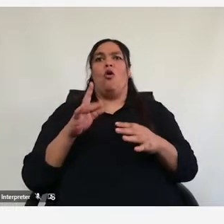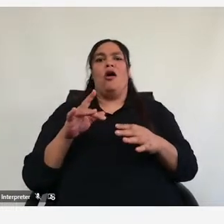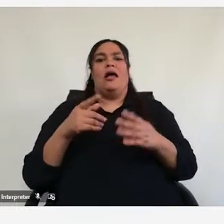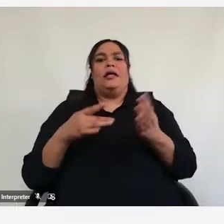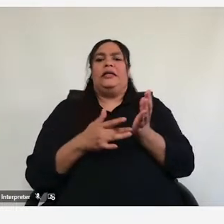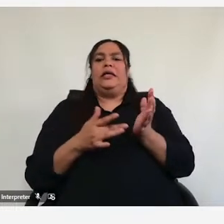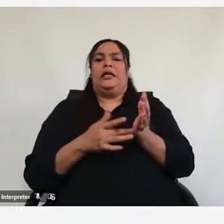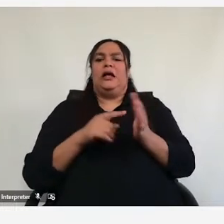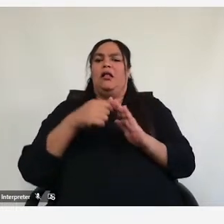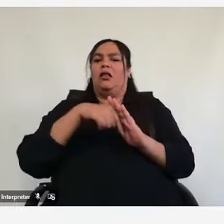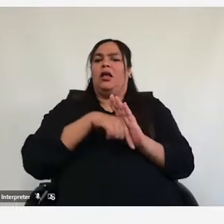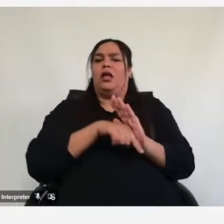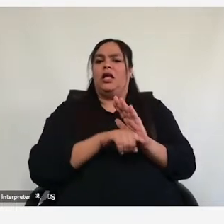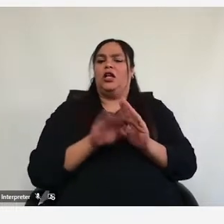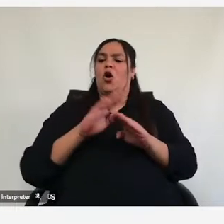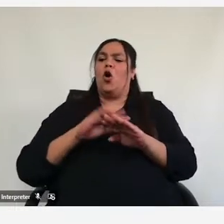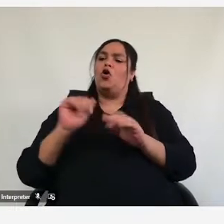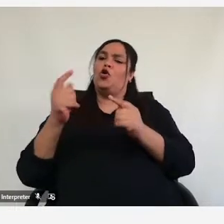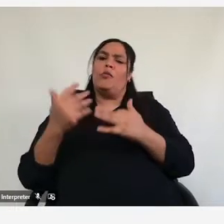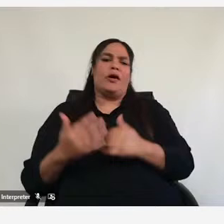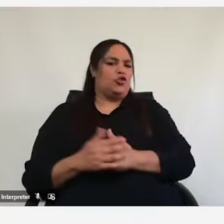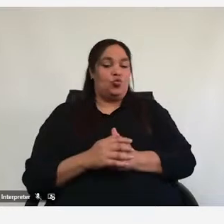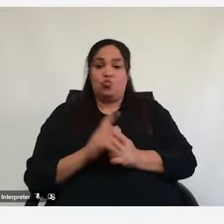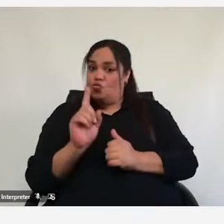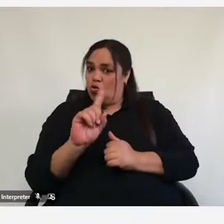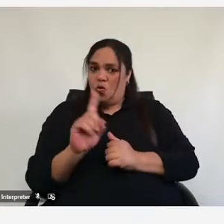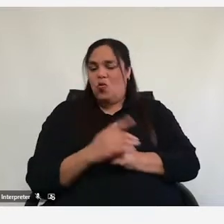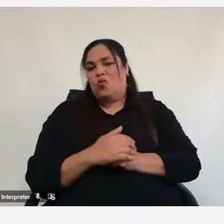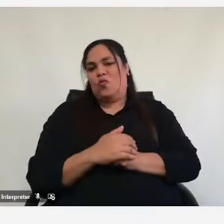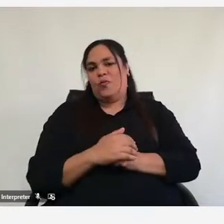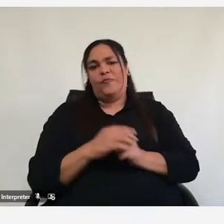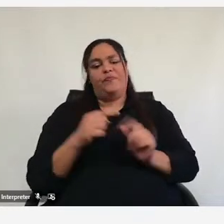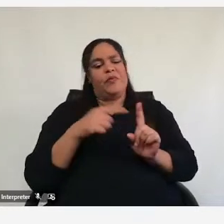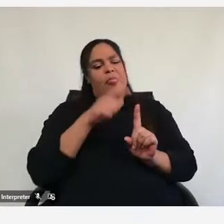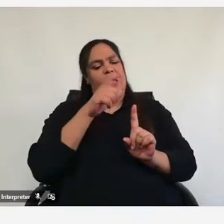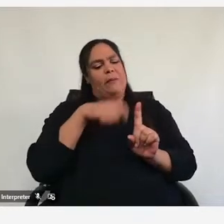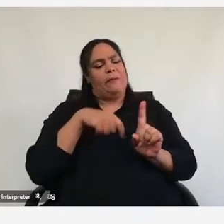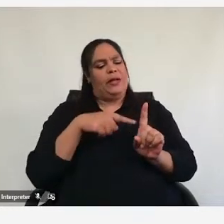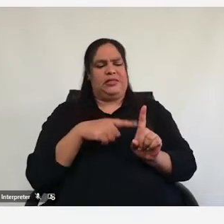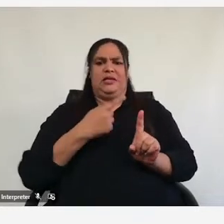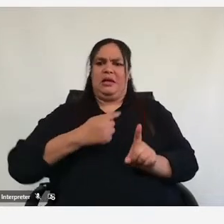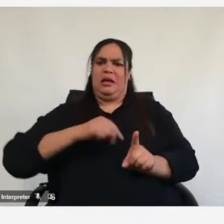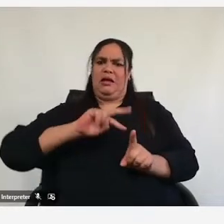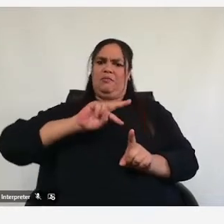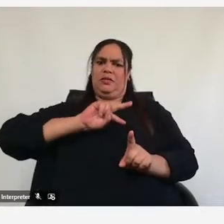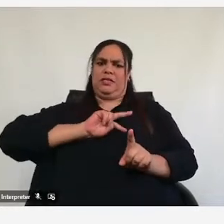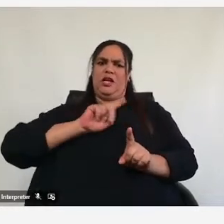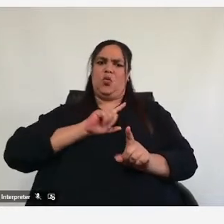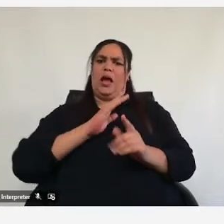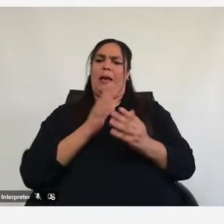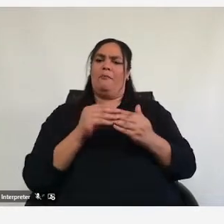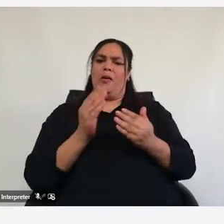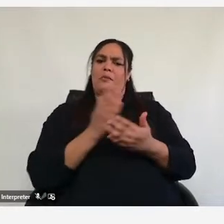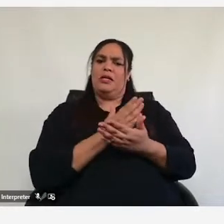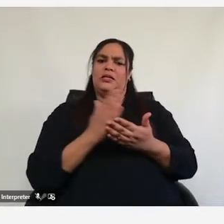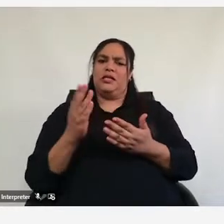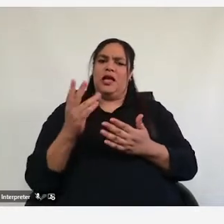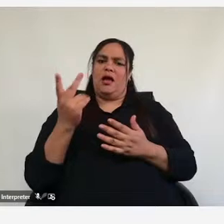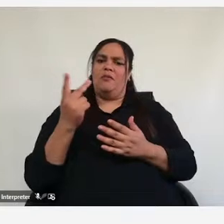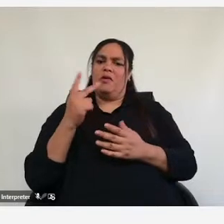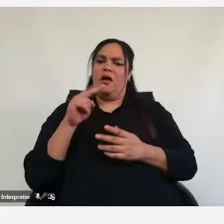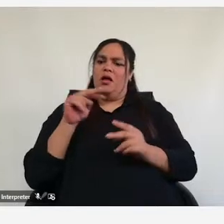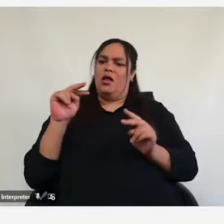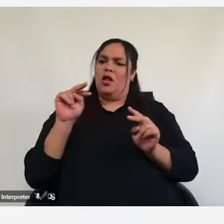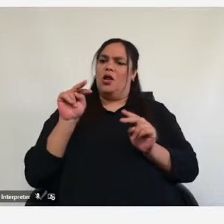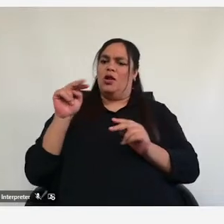technical detail on the budget. No, he was instead very upset that some members had looked at their